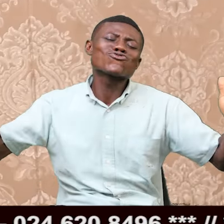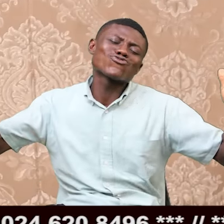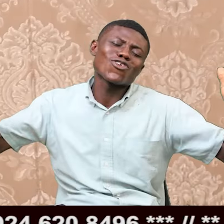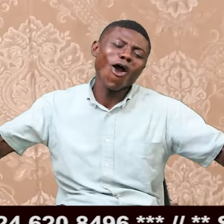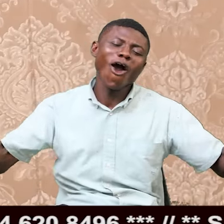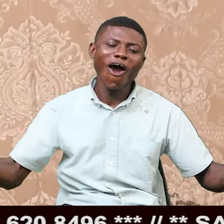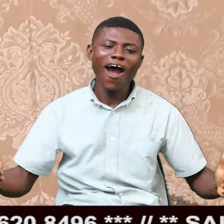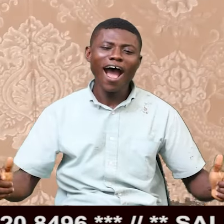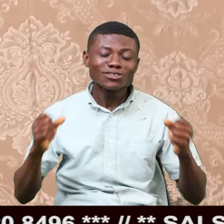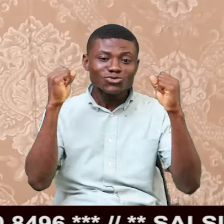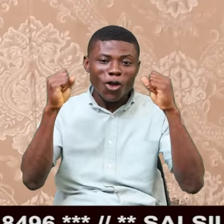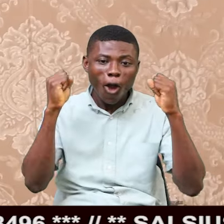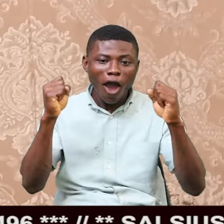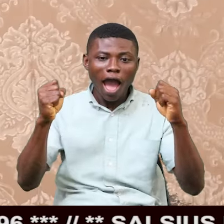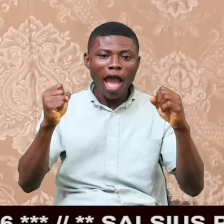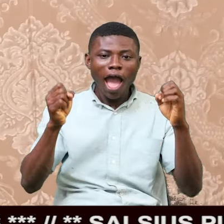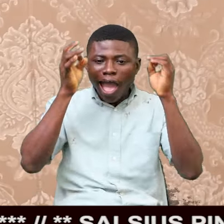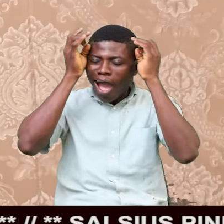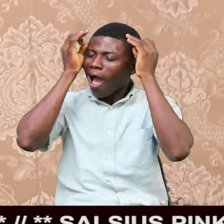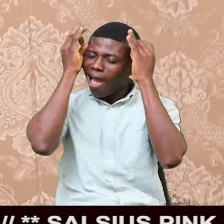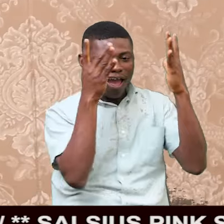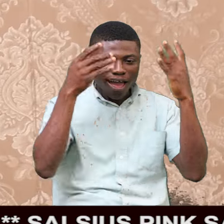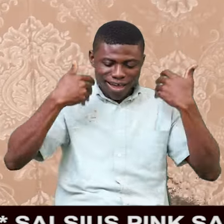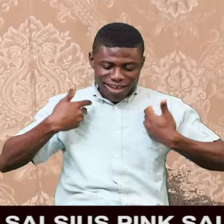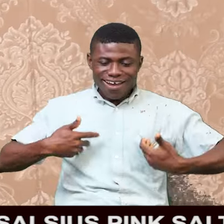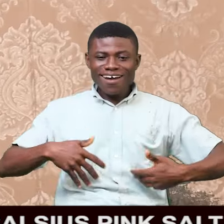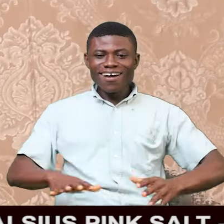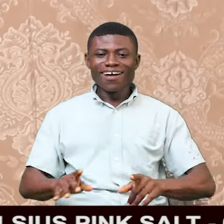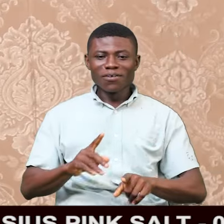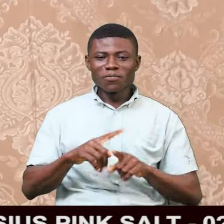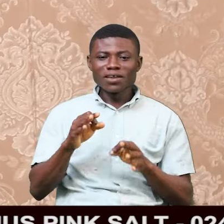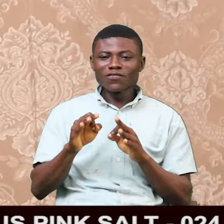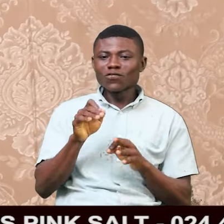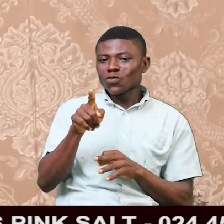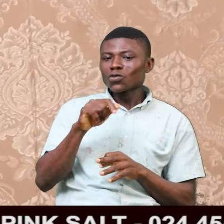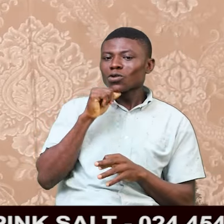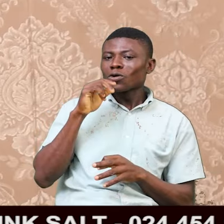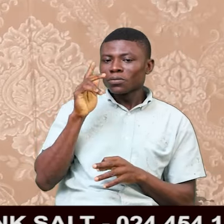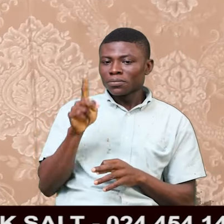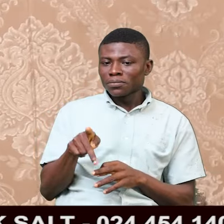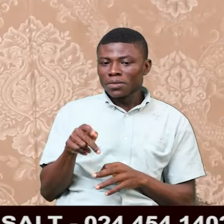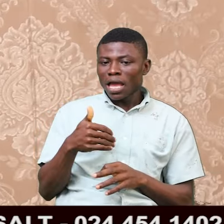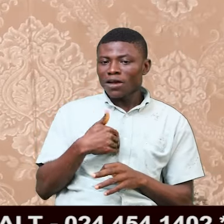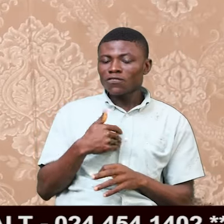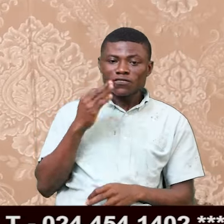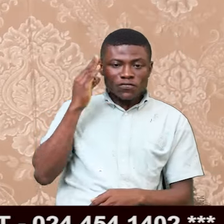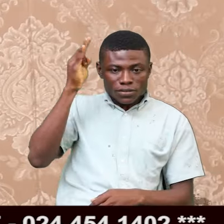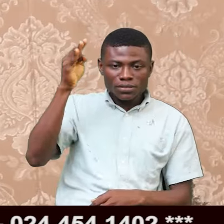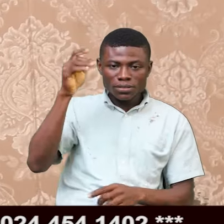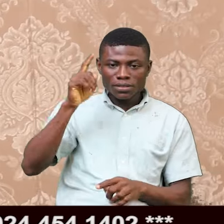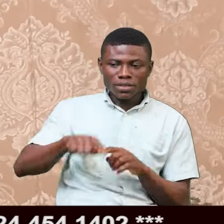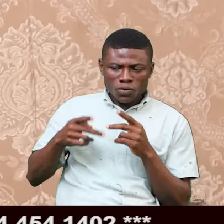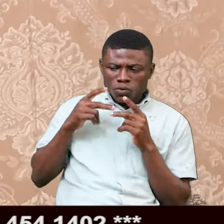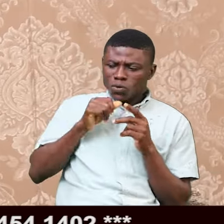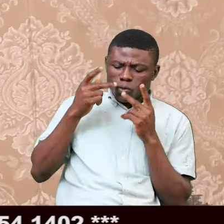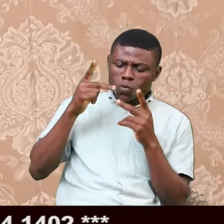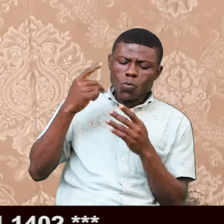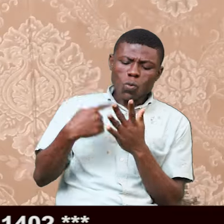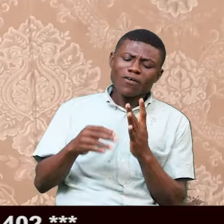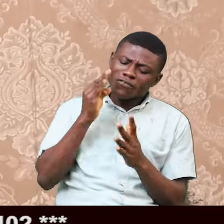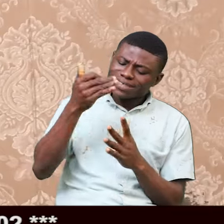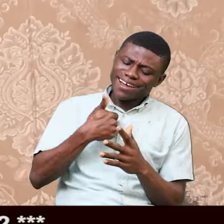Ne ye serious. Uh-huh. Ena unye obi a wo ni swade hunu a unhu ni e wo ni pa